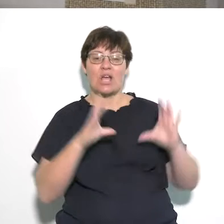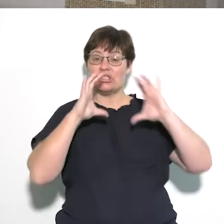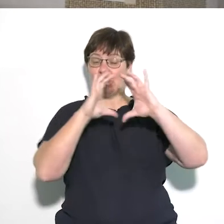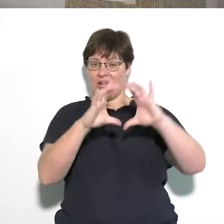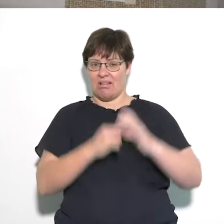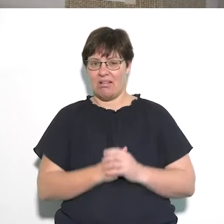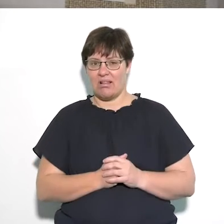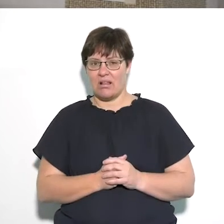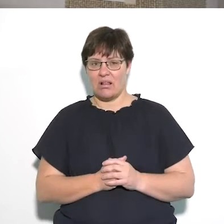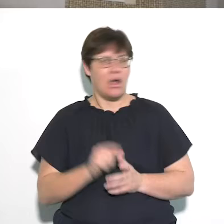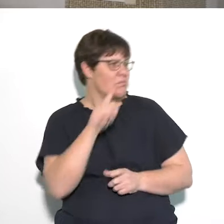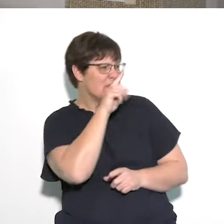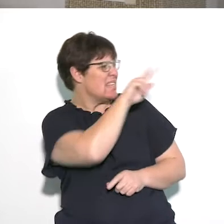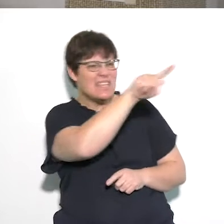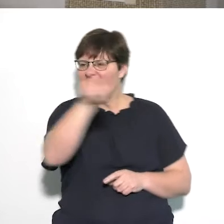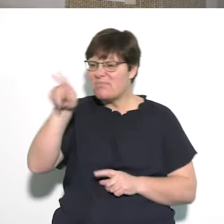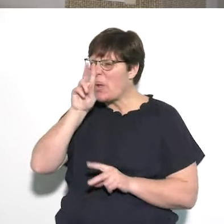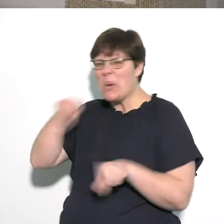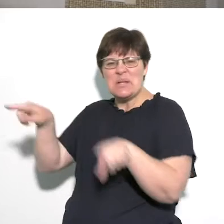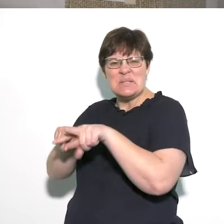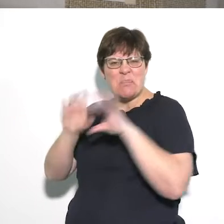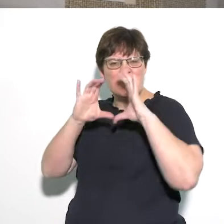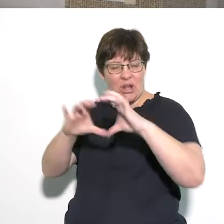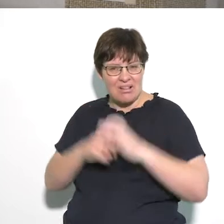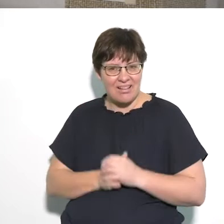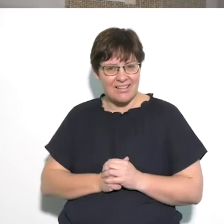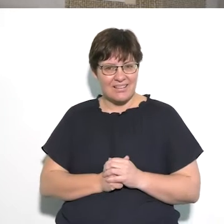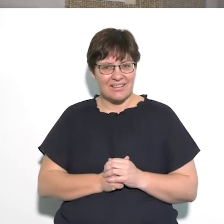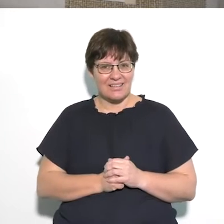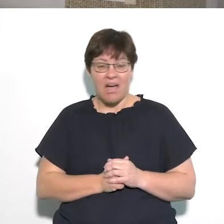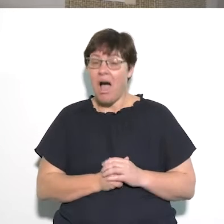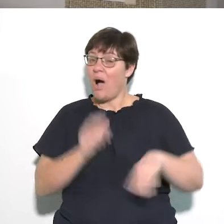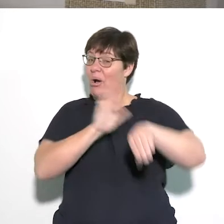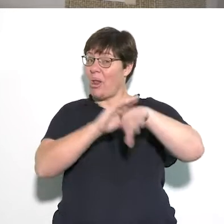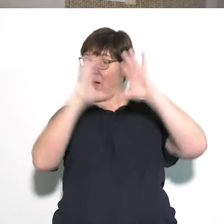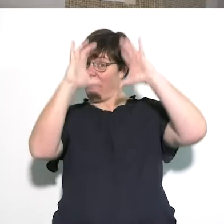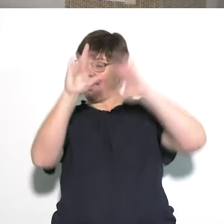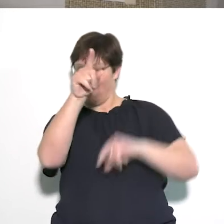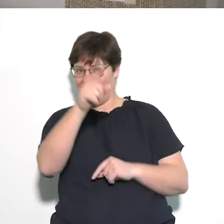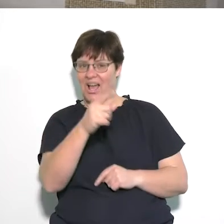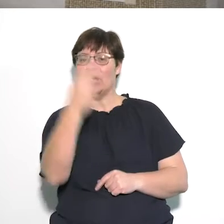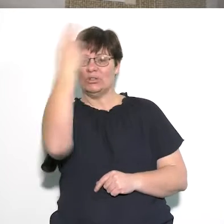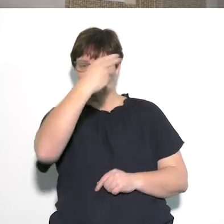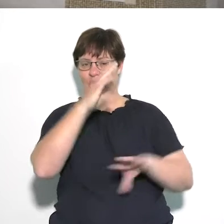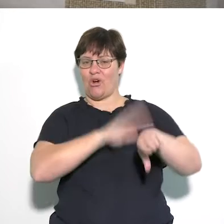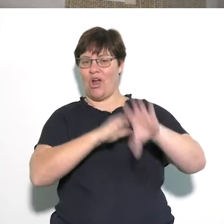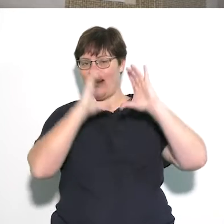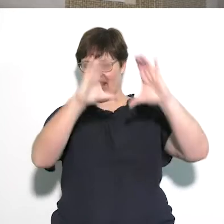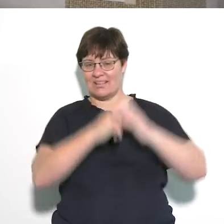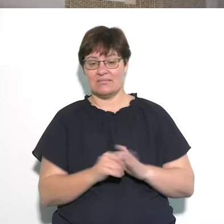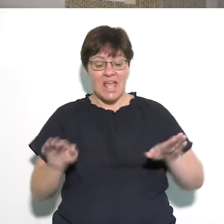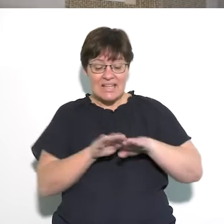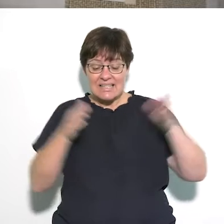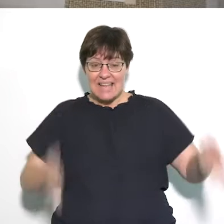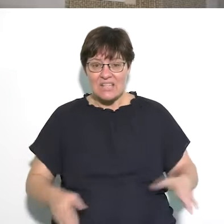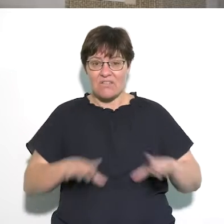to draw a circle, what do you see around your class that looks like a circle? A clock. Yes, draw the clock down. Draw